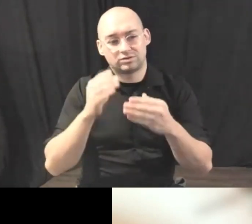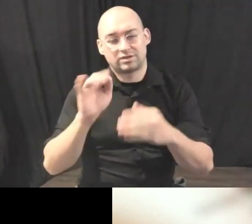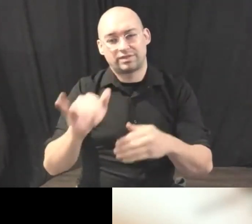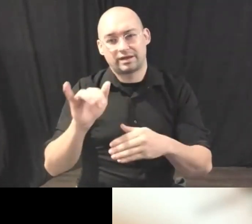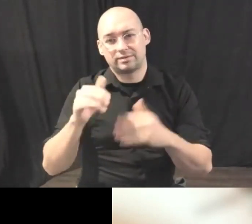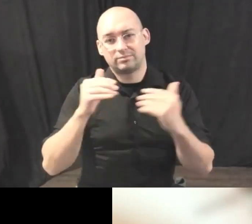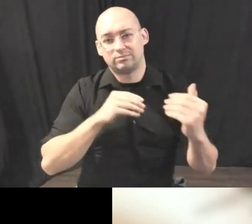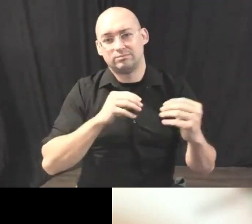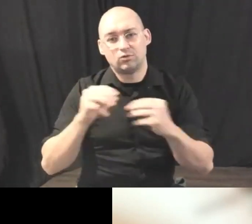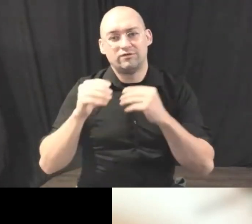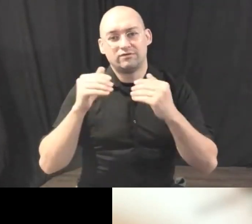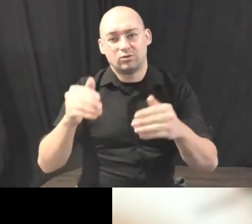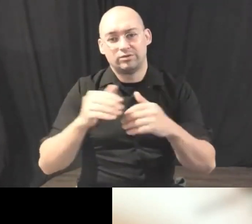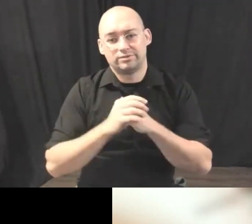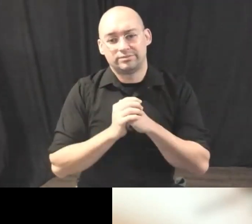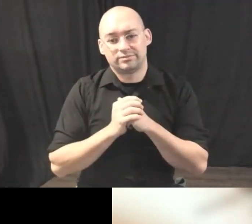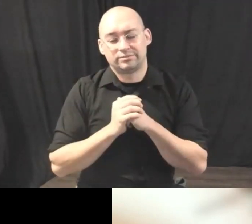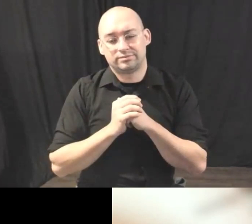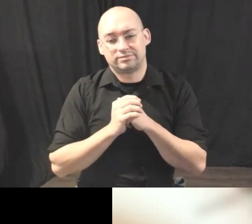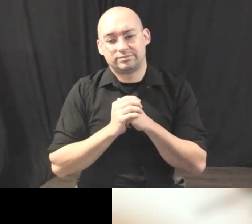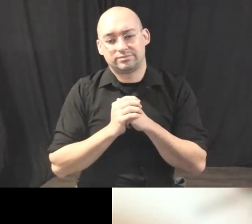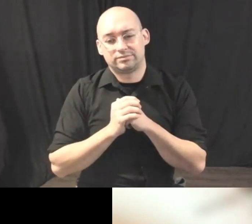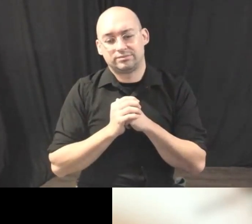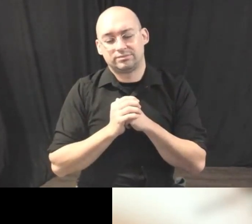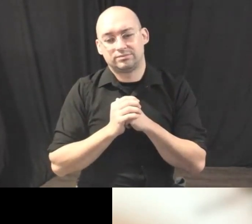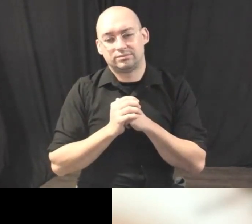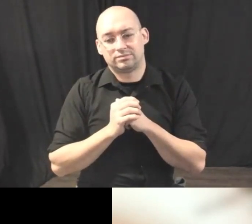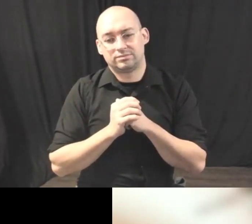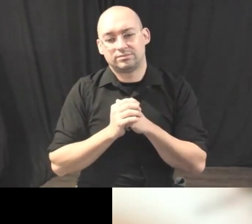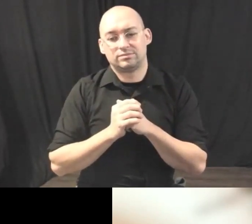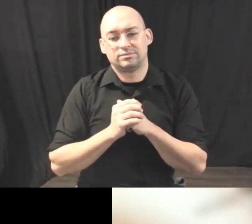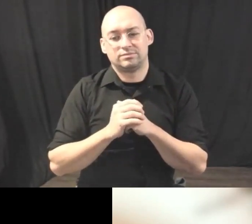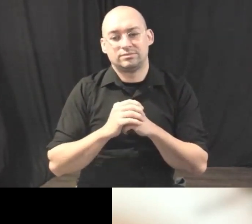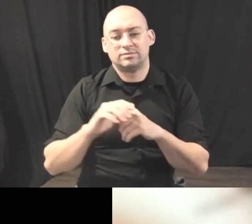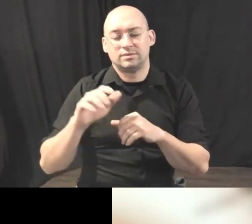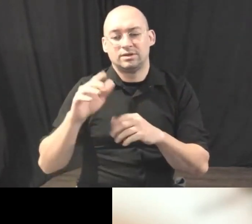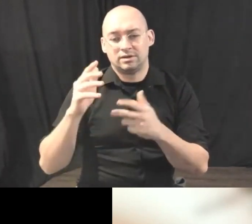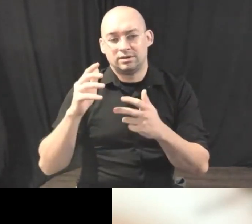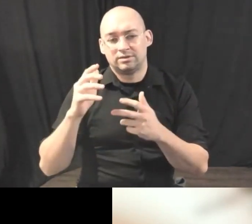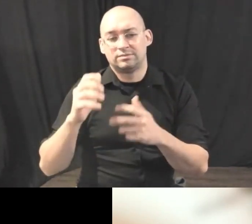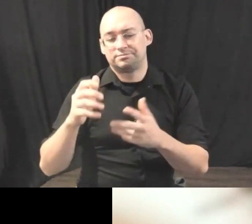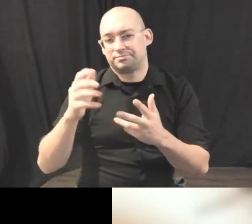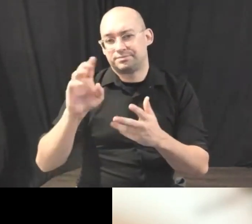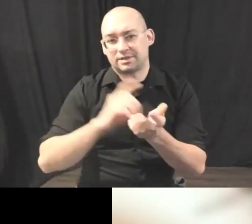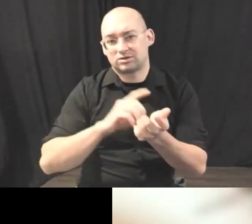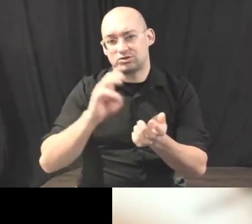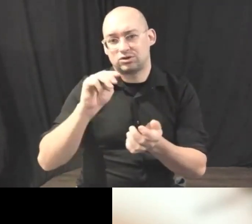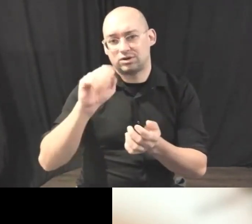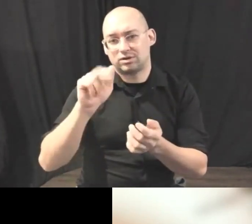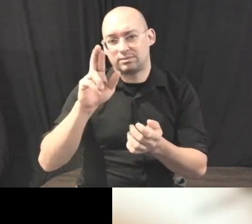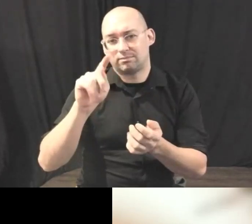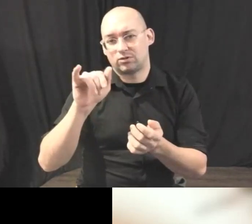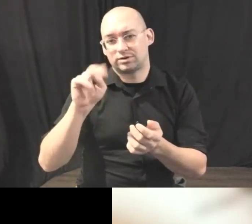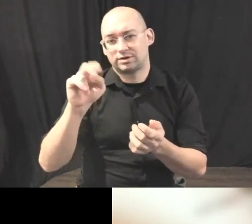again. To give you very briefly, in the Area City Council on Homelessness, Dr. Mark Michelle, her ears are ringing right